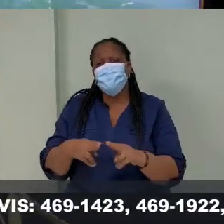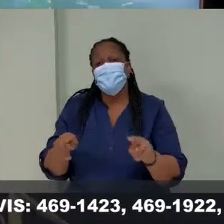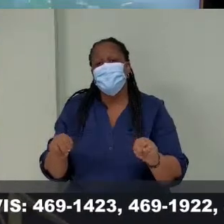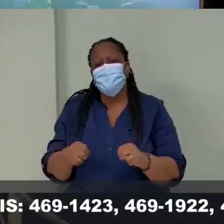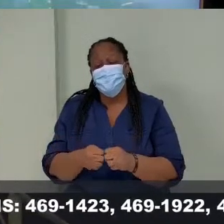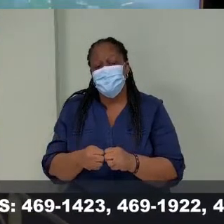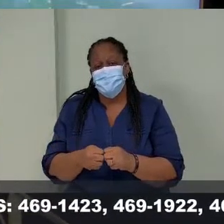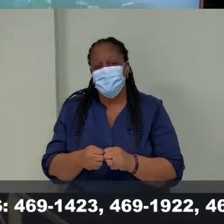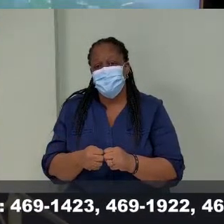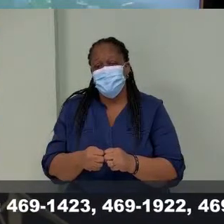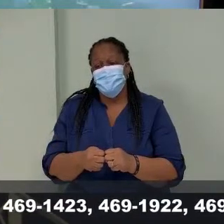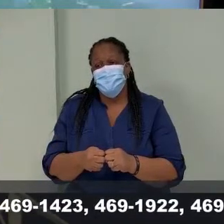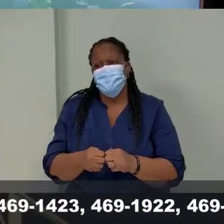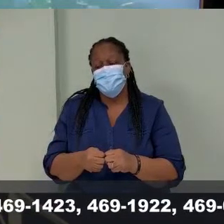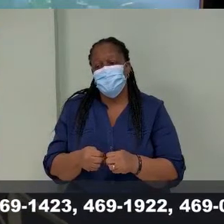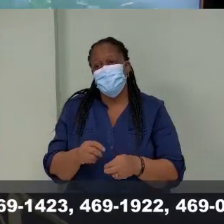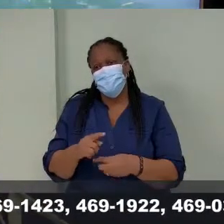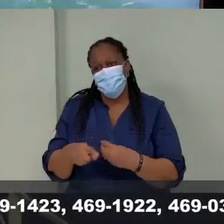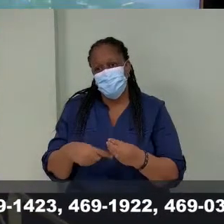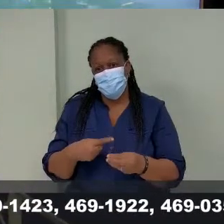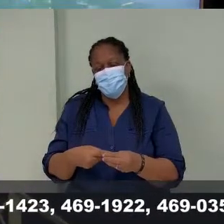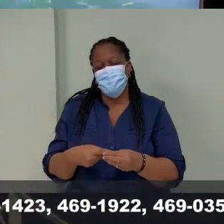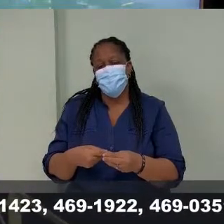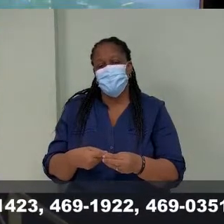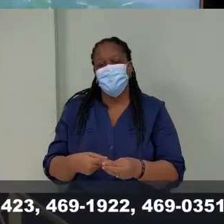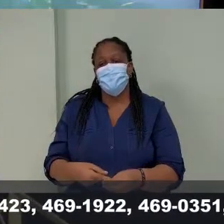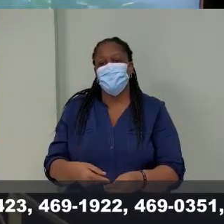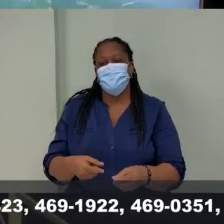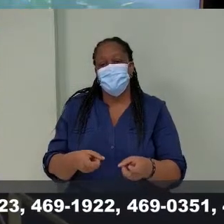Nevis in relation to the